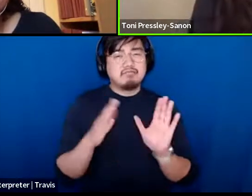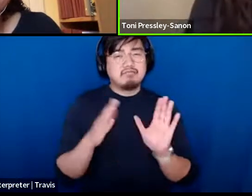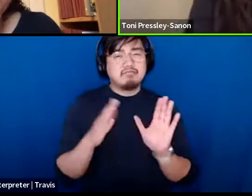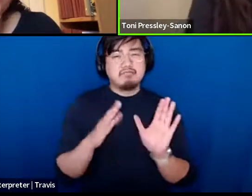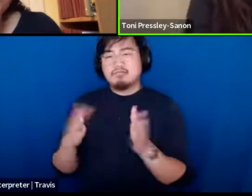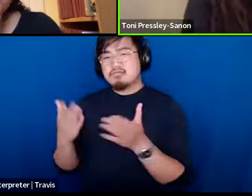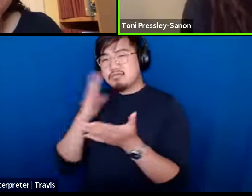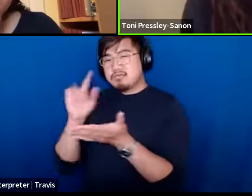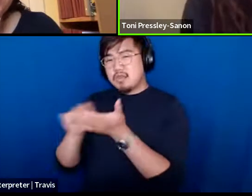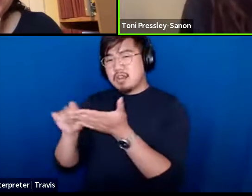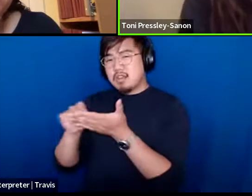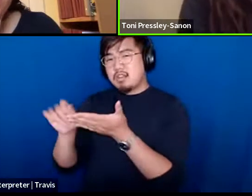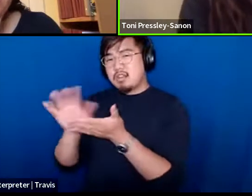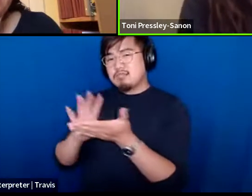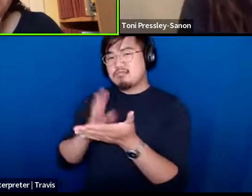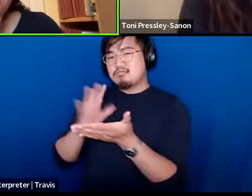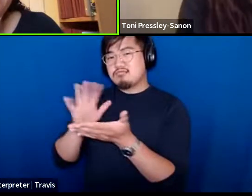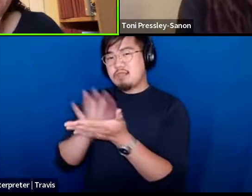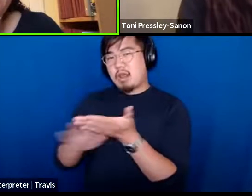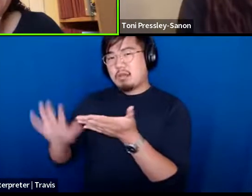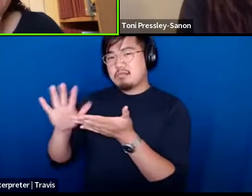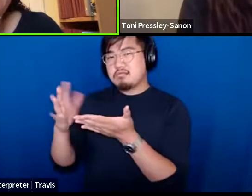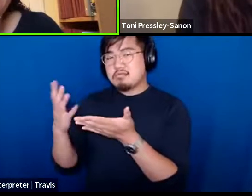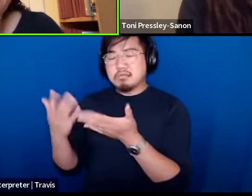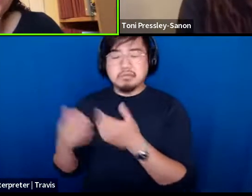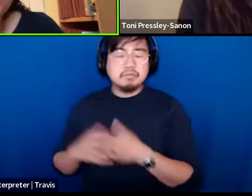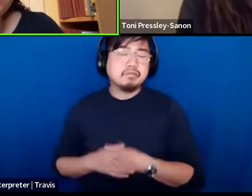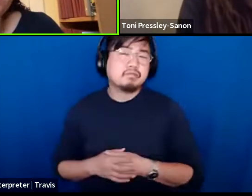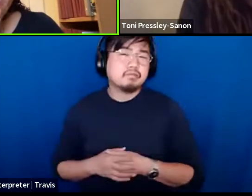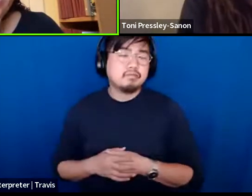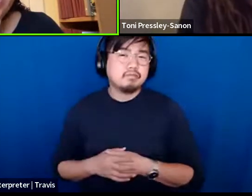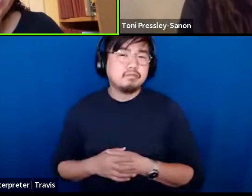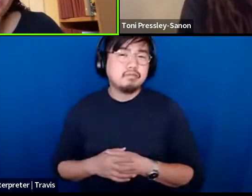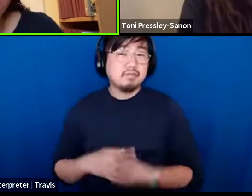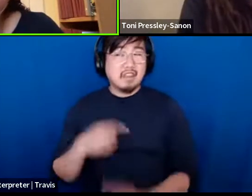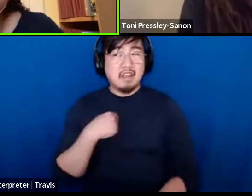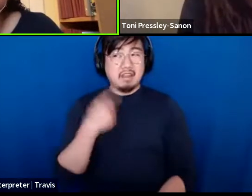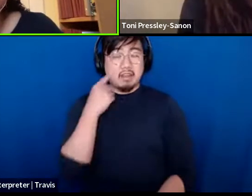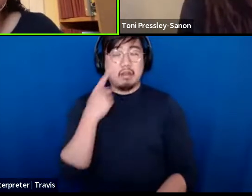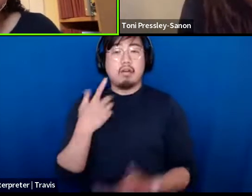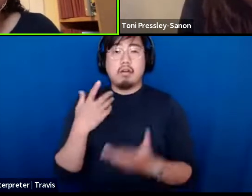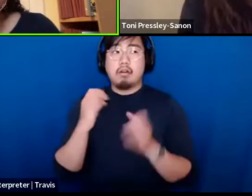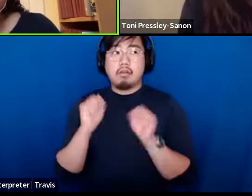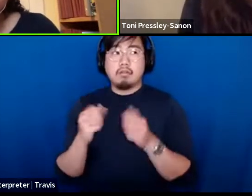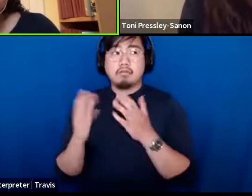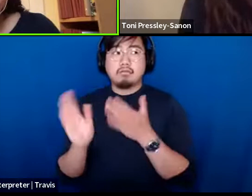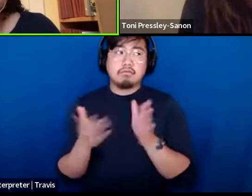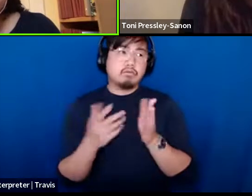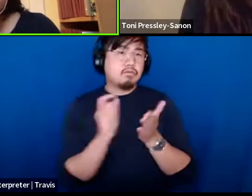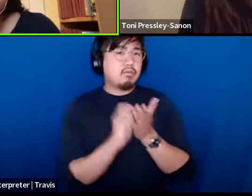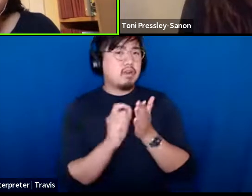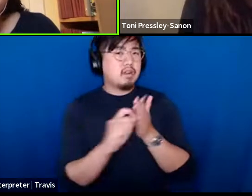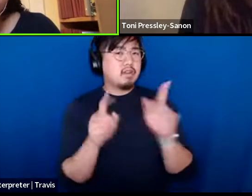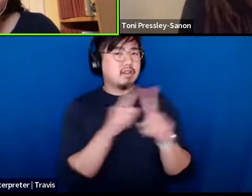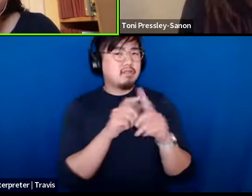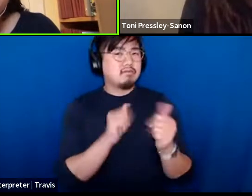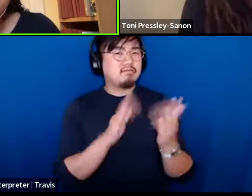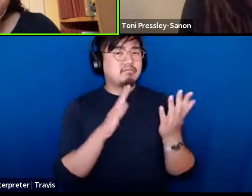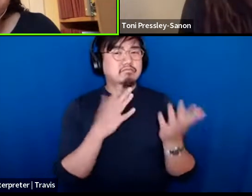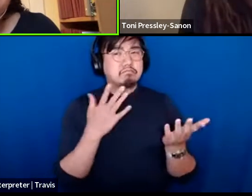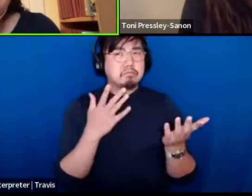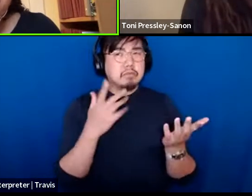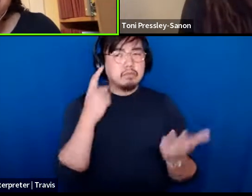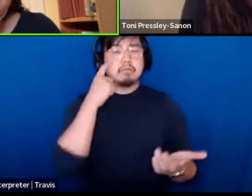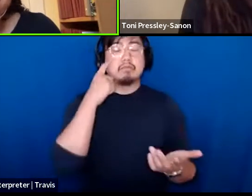It didn't really occur to me to write in another way. Of course, the vast majority of